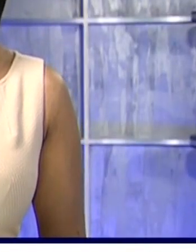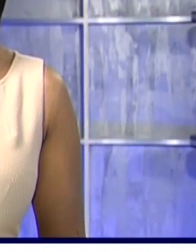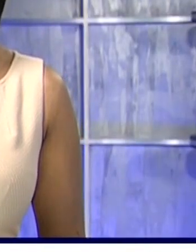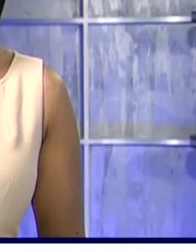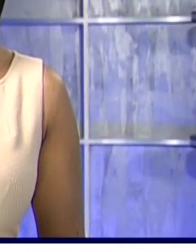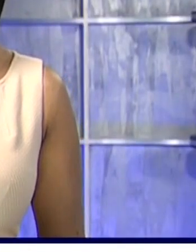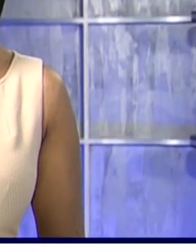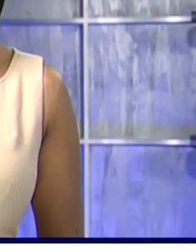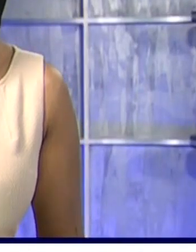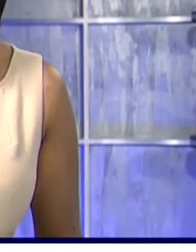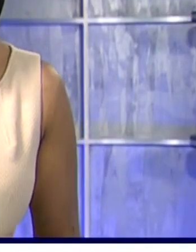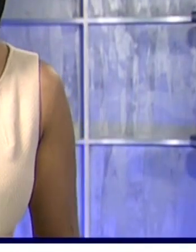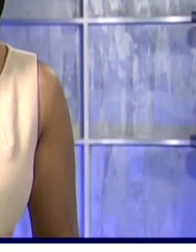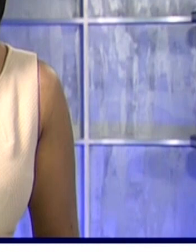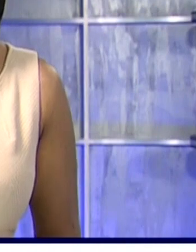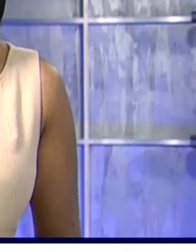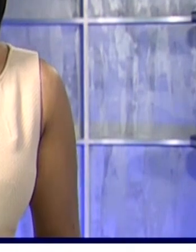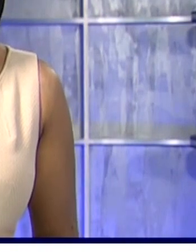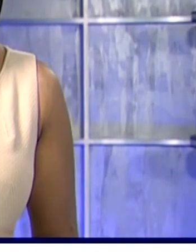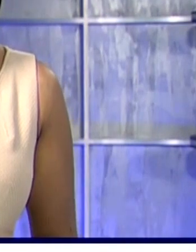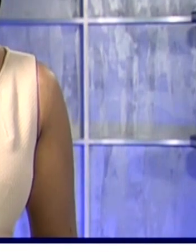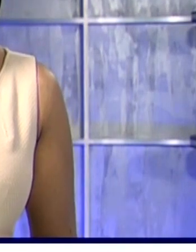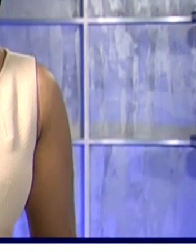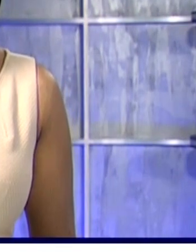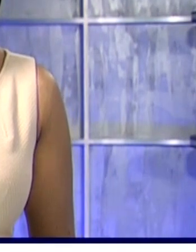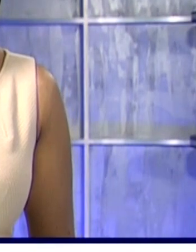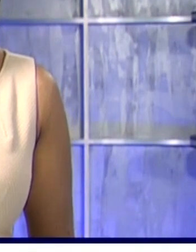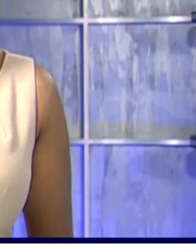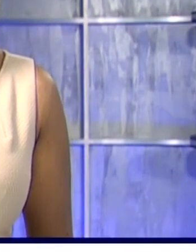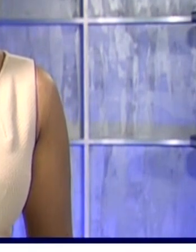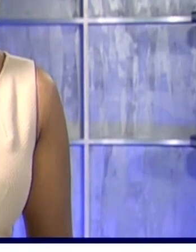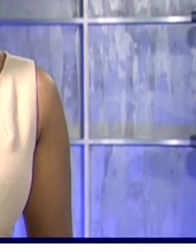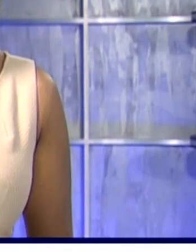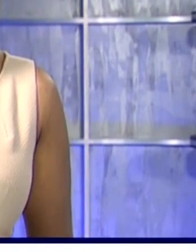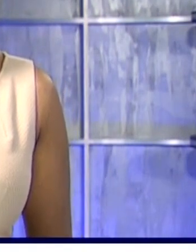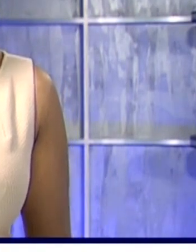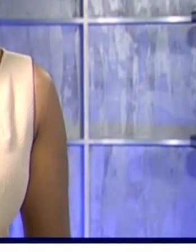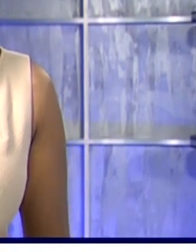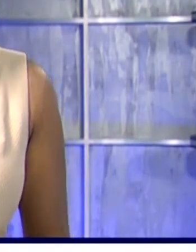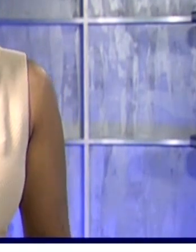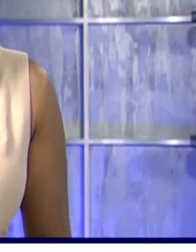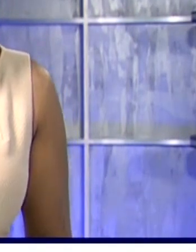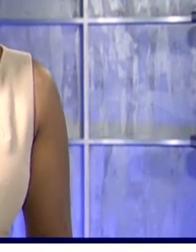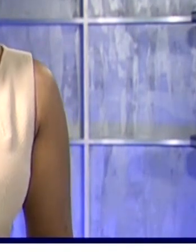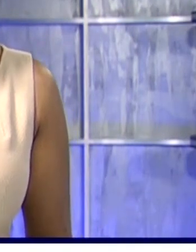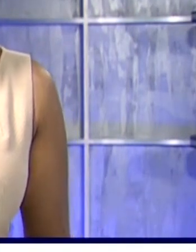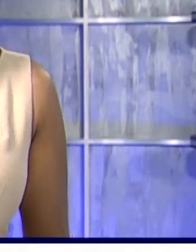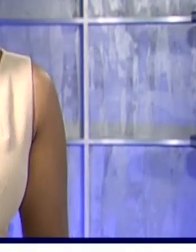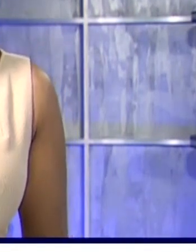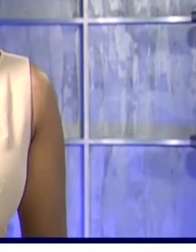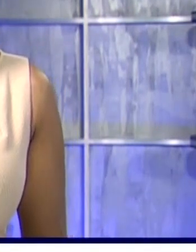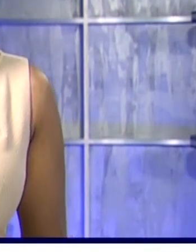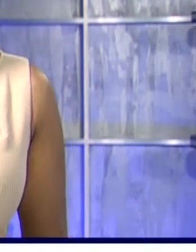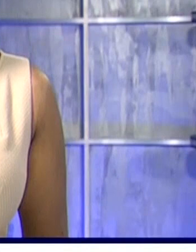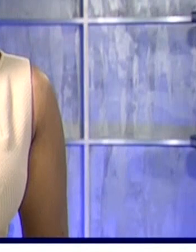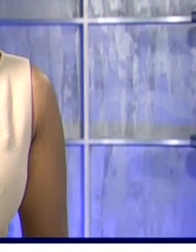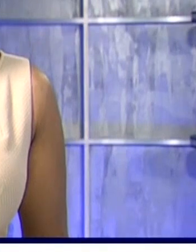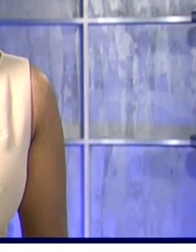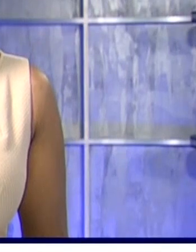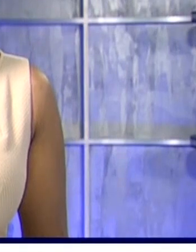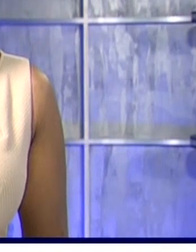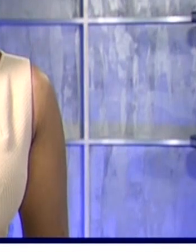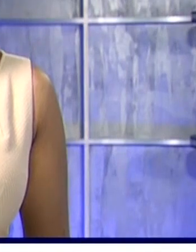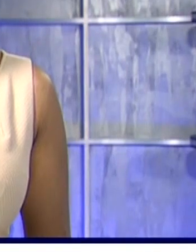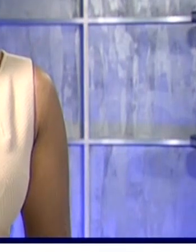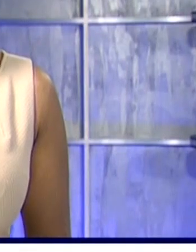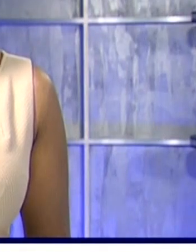A very good evening to you. I'm Lisa Lorden. In our news, Ross University boosts business at COVERLEY. The Barbados Workers Union concerned